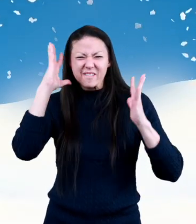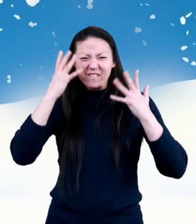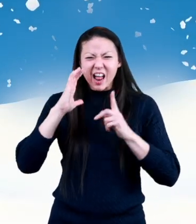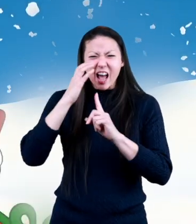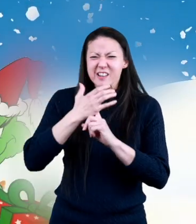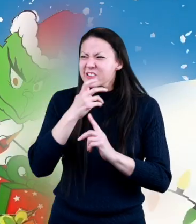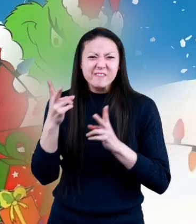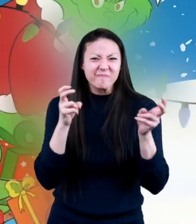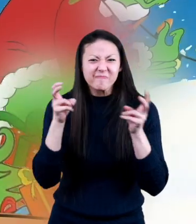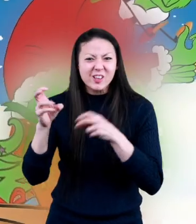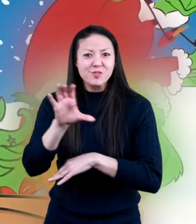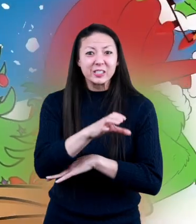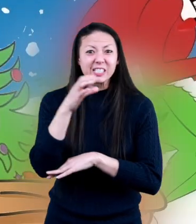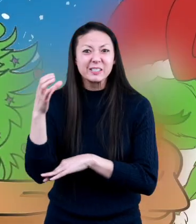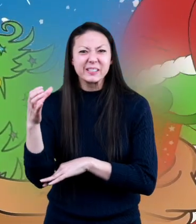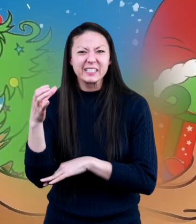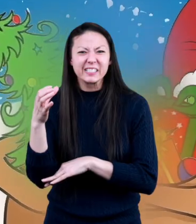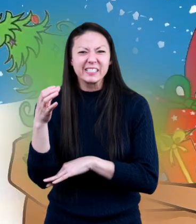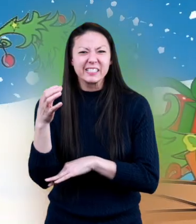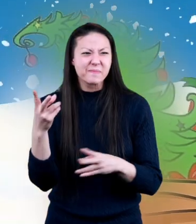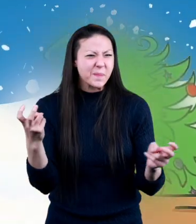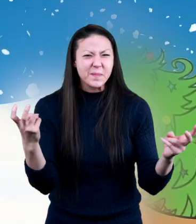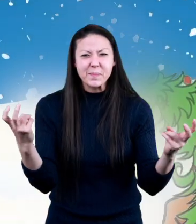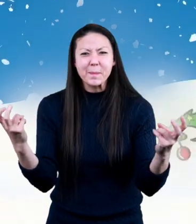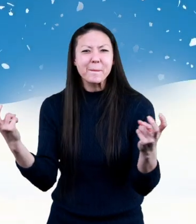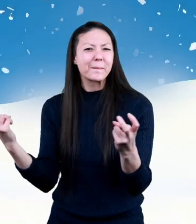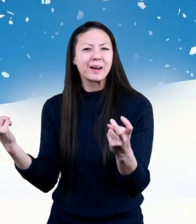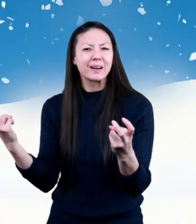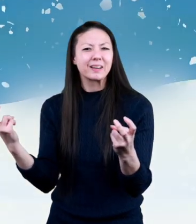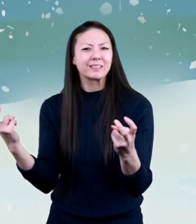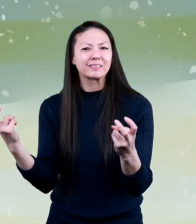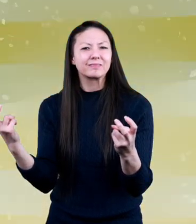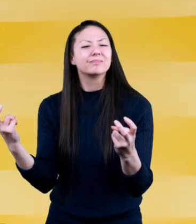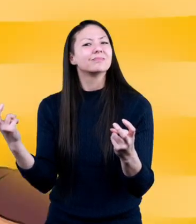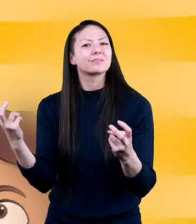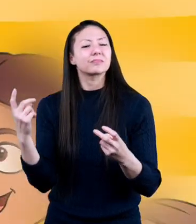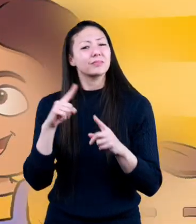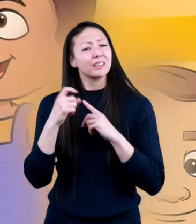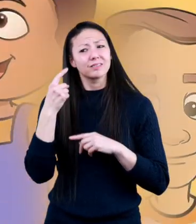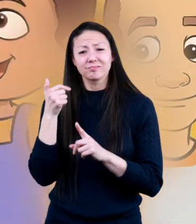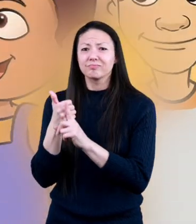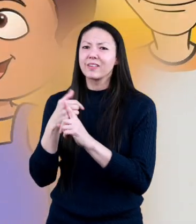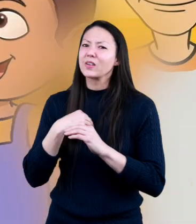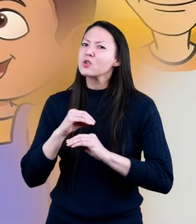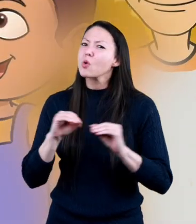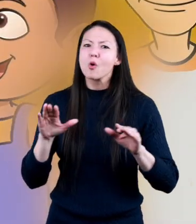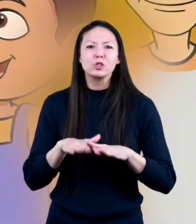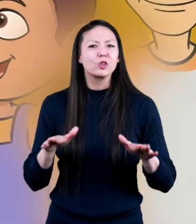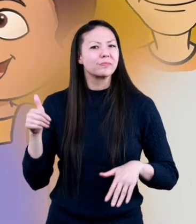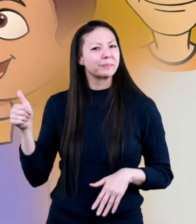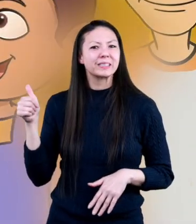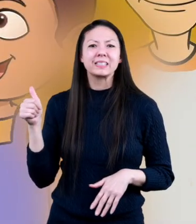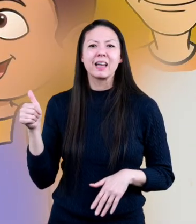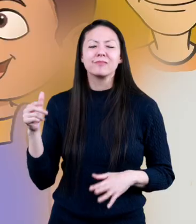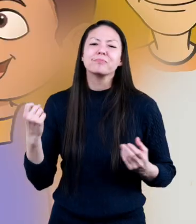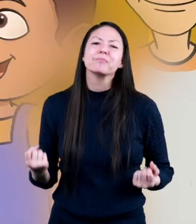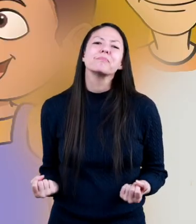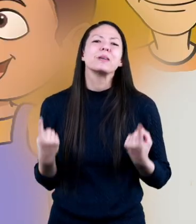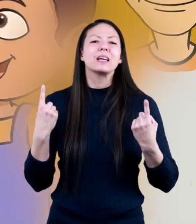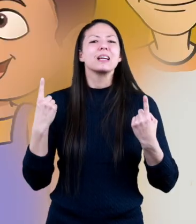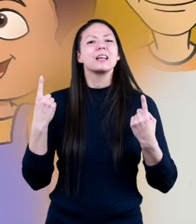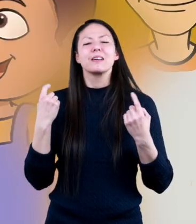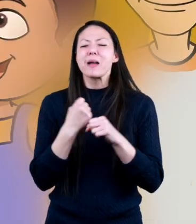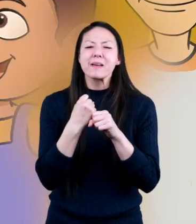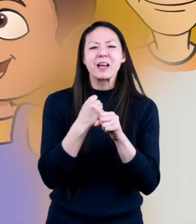fellow who stole all of Christmas, every inch. Though he never had any children of his own, he spent his